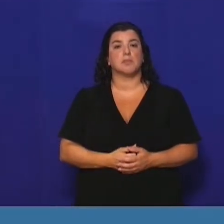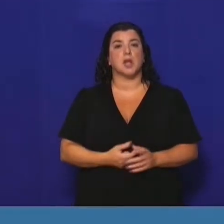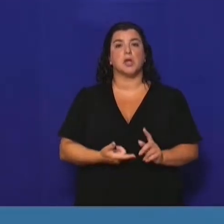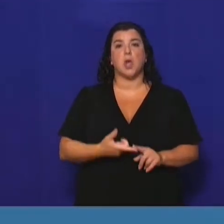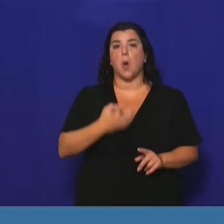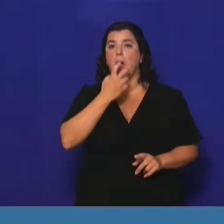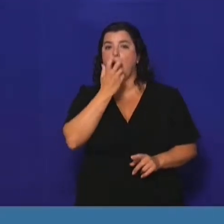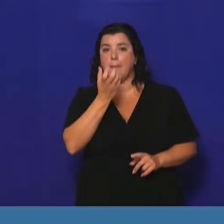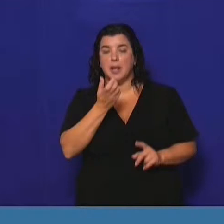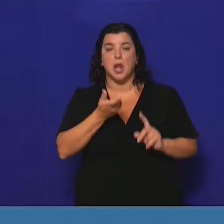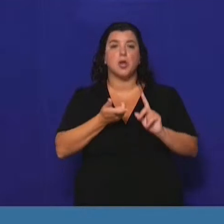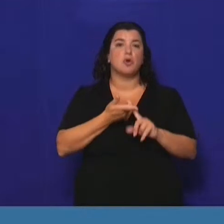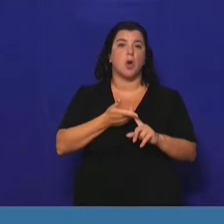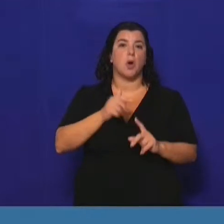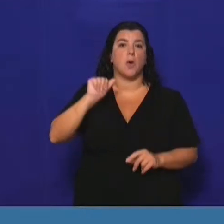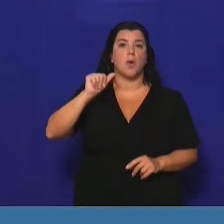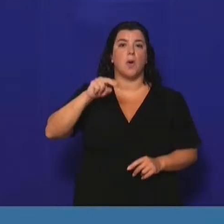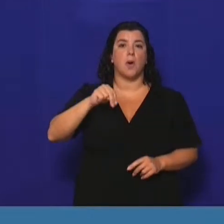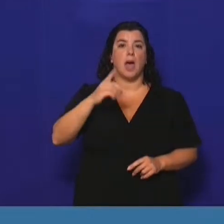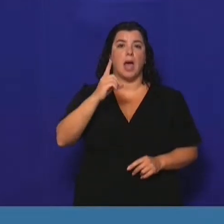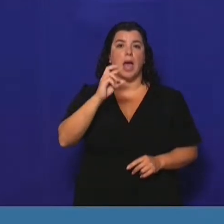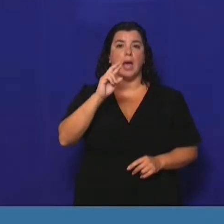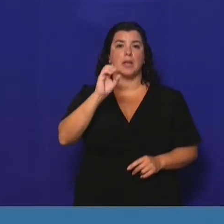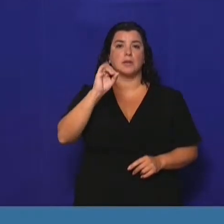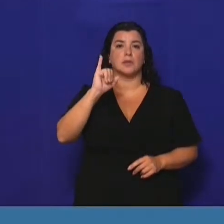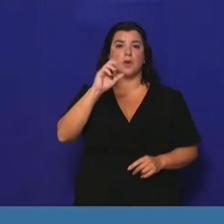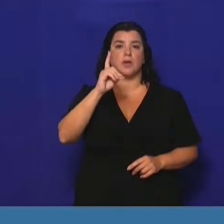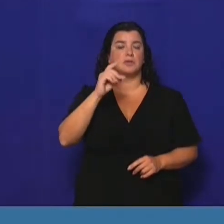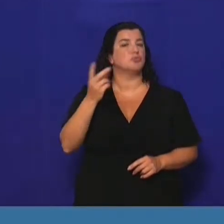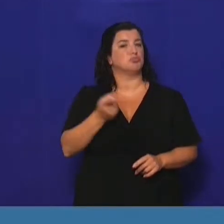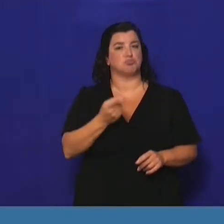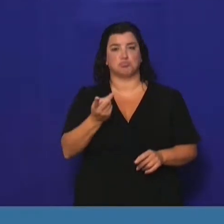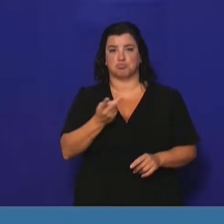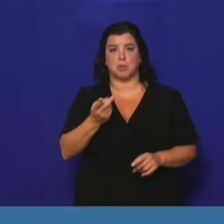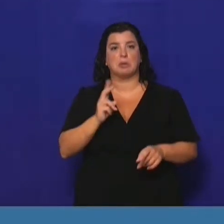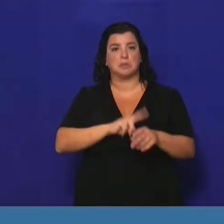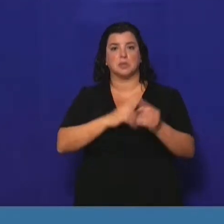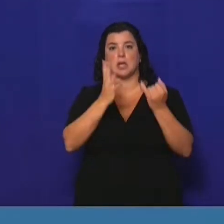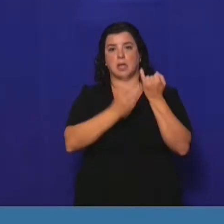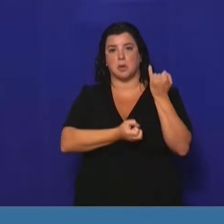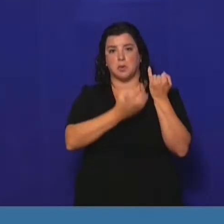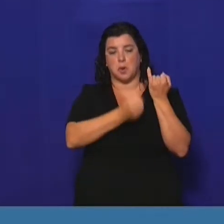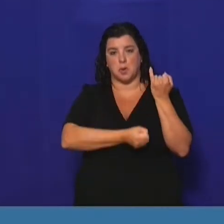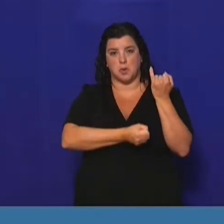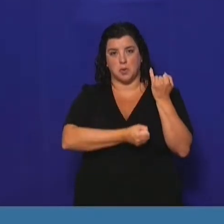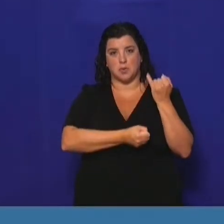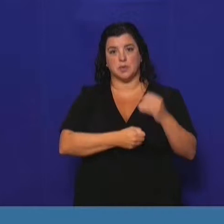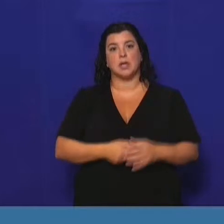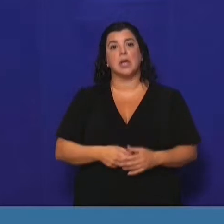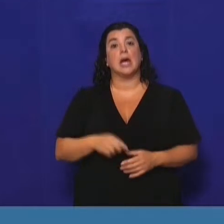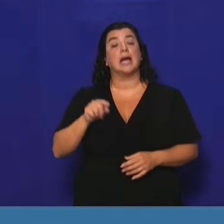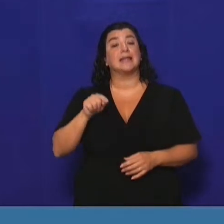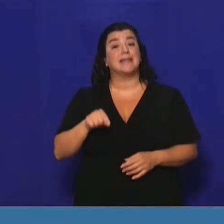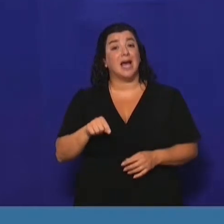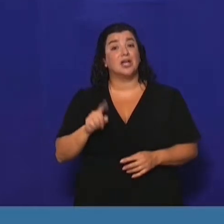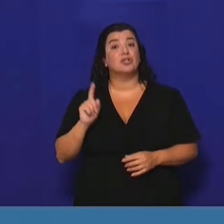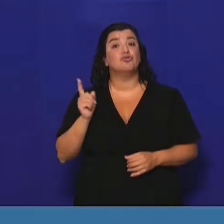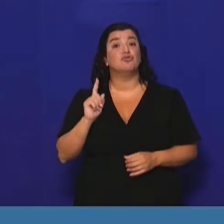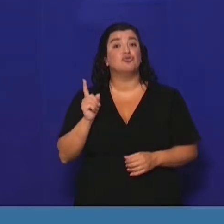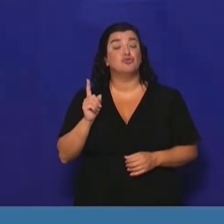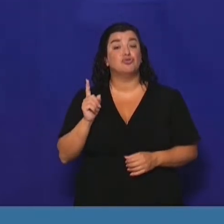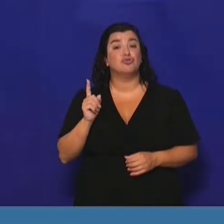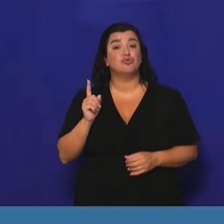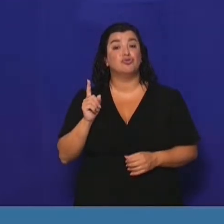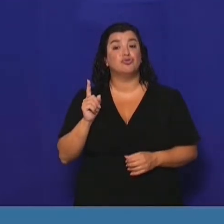Android u hemmhekk inti la darba downloadjajt din l-app din tkun qiegħda tirrekordja ma' min